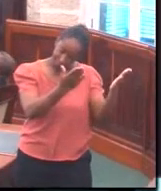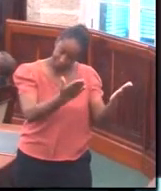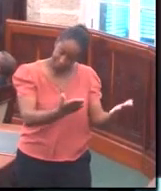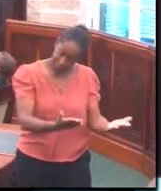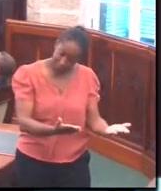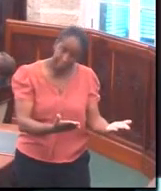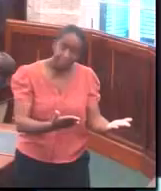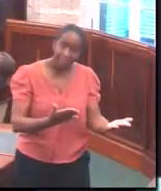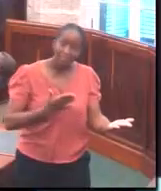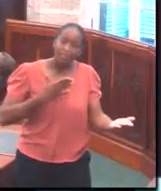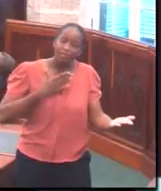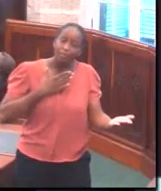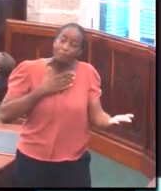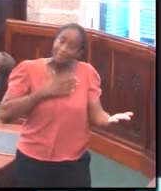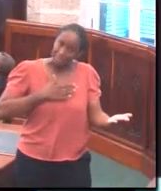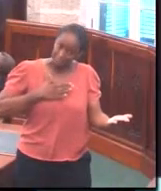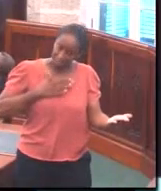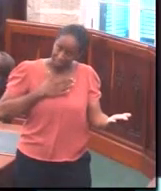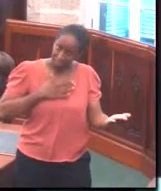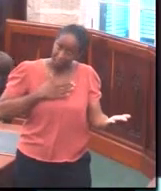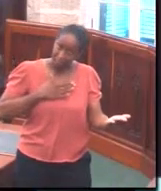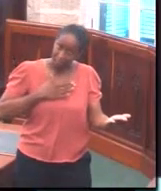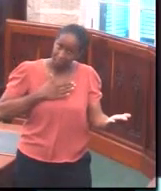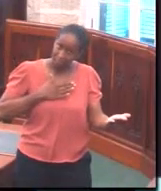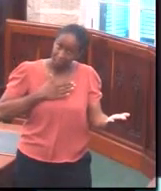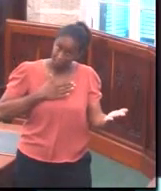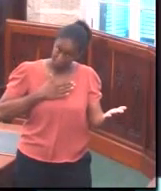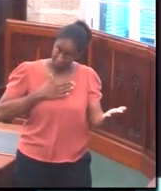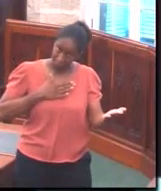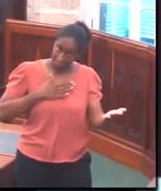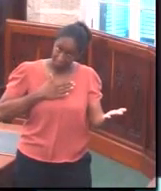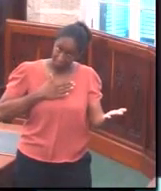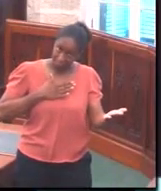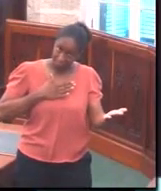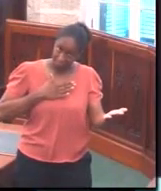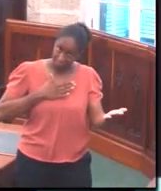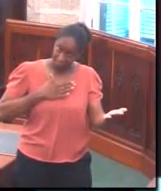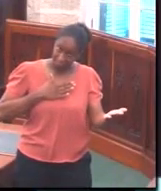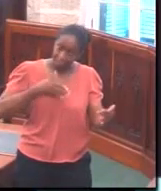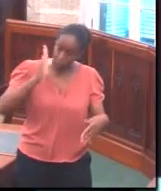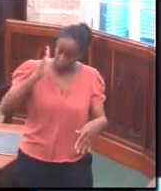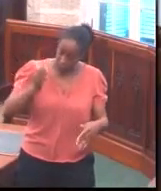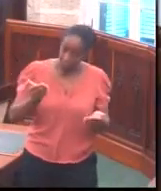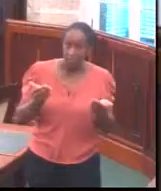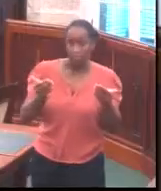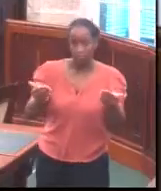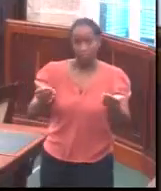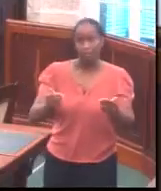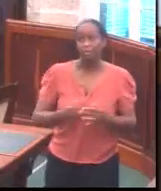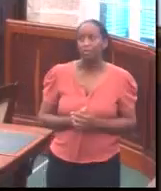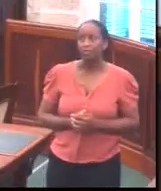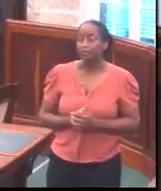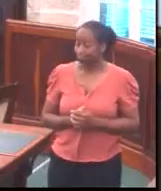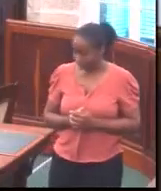please, please, continue. I'm obliged to you, sir. So that